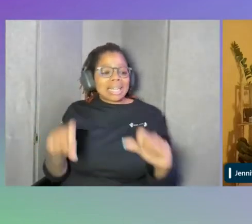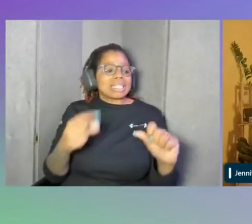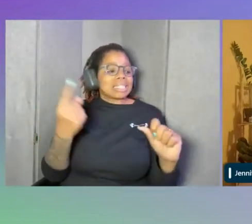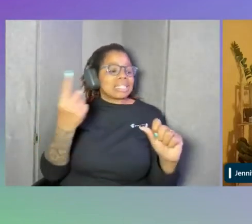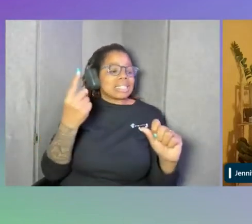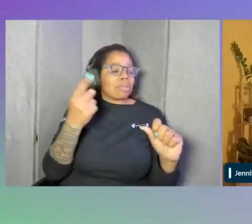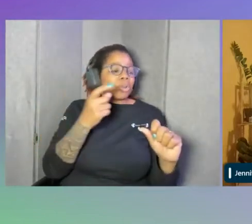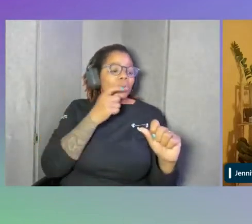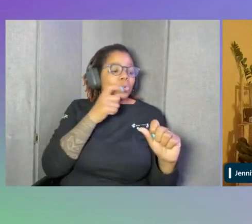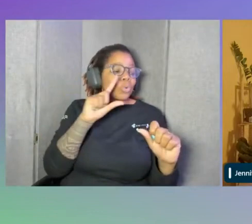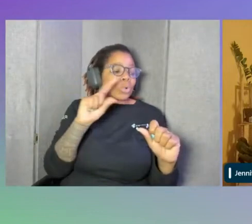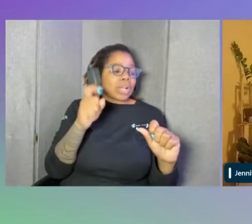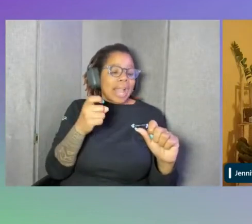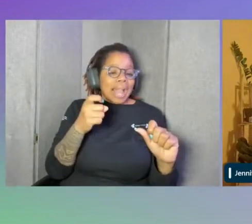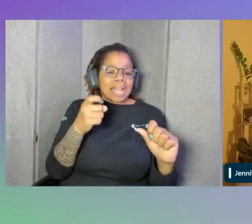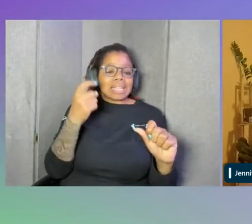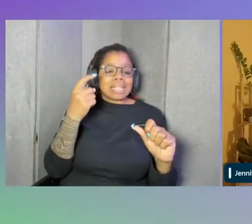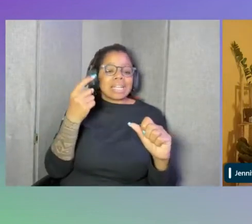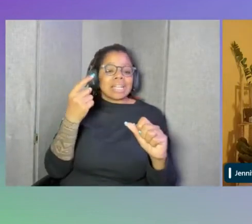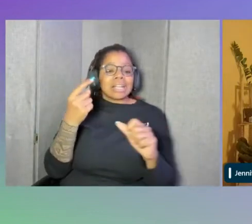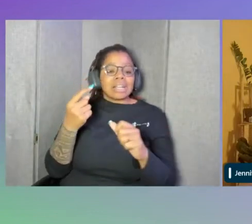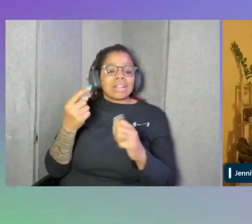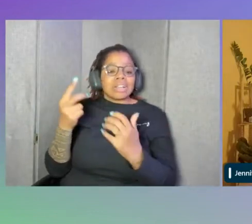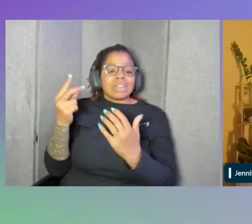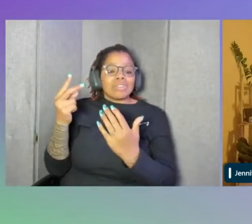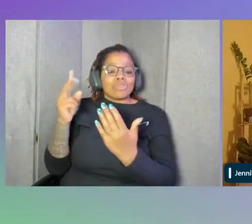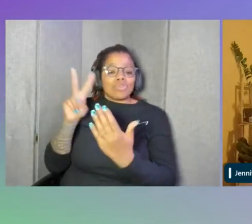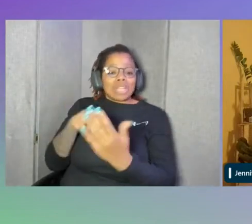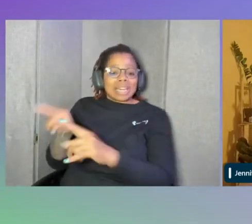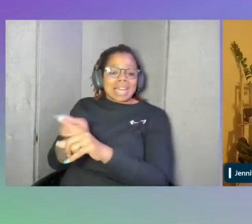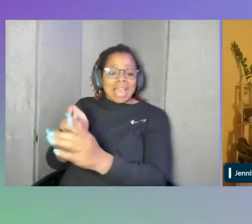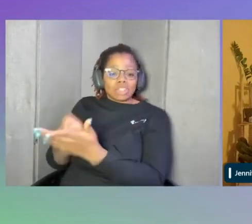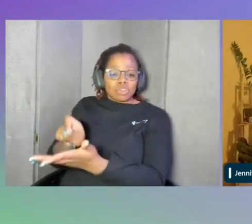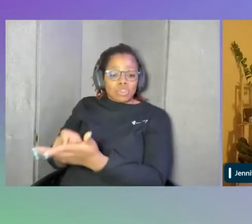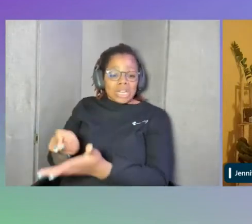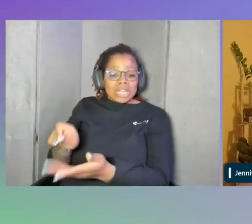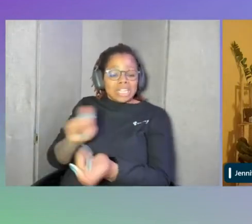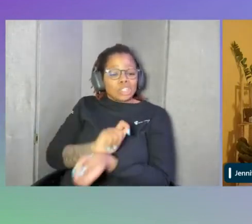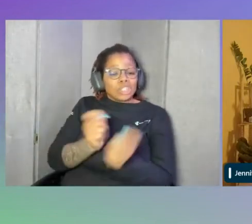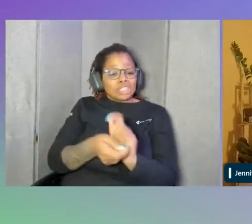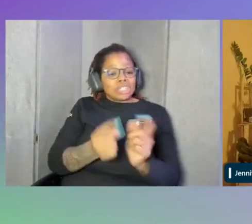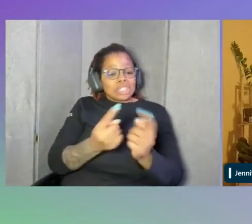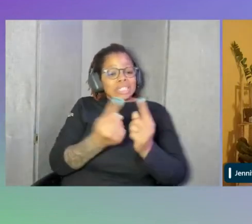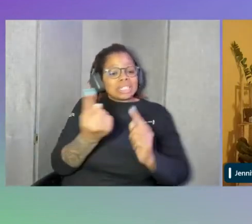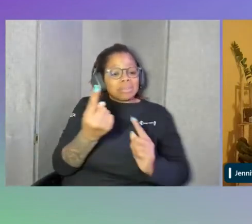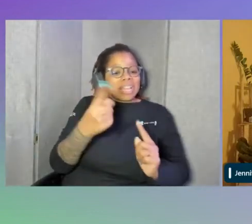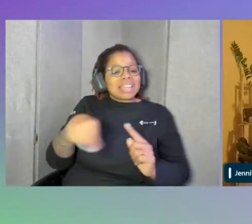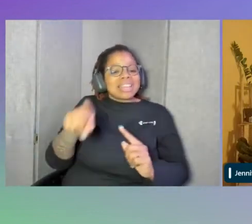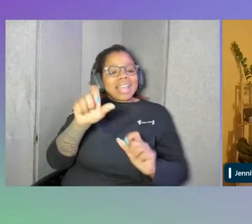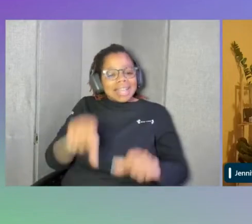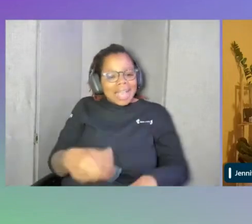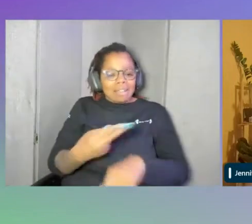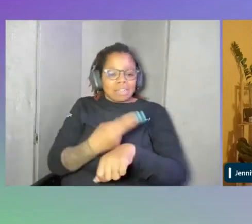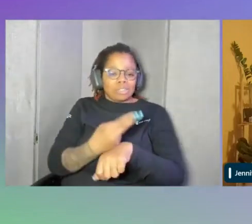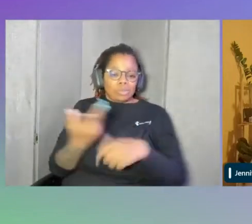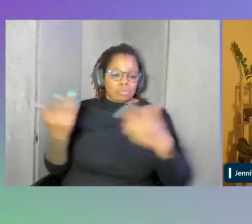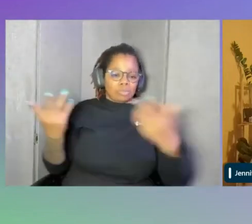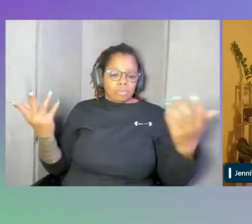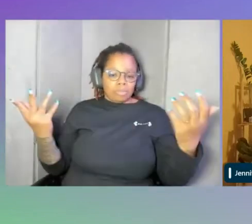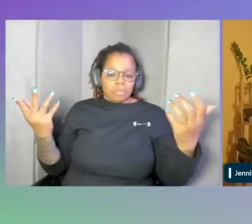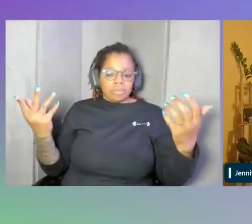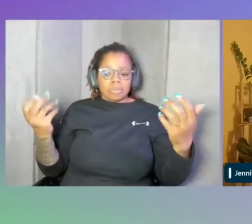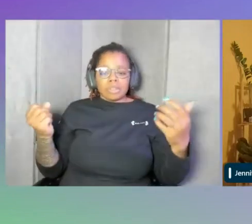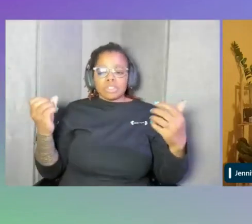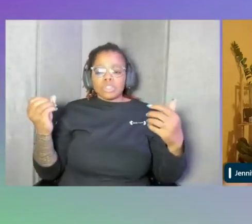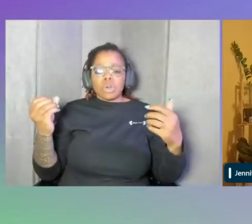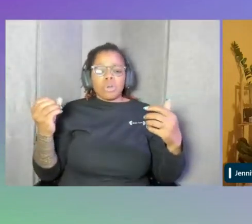who can't consume it the way it was written turn it into something that they can consume? Okay, so